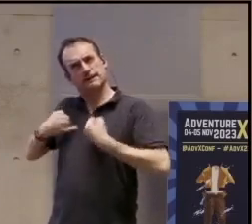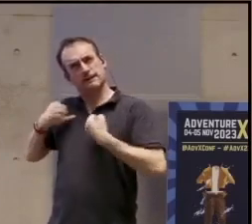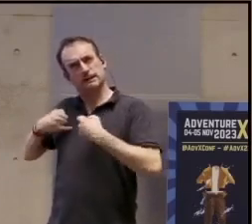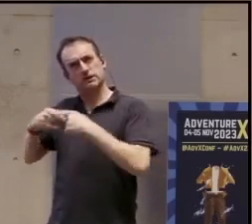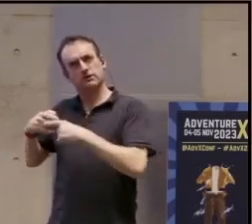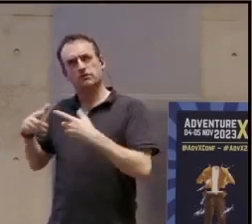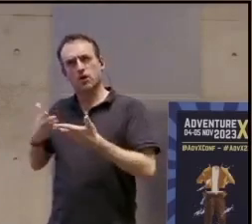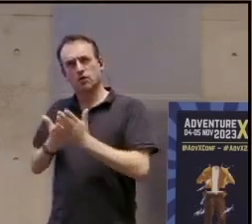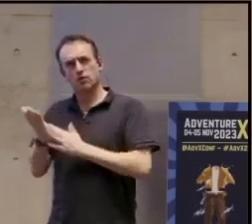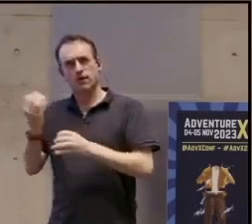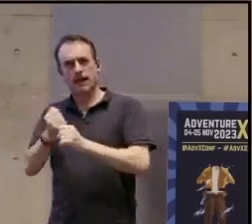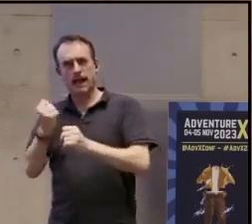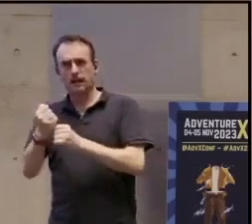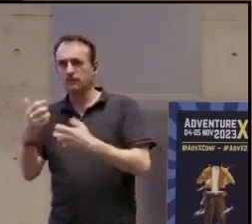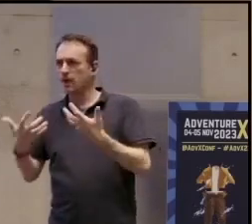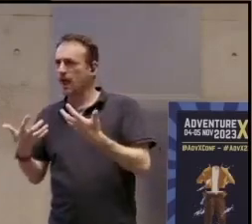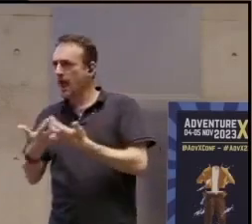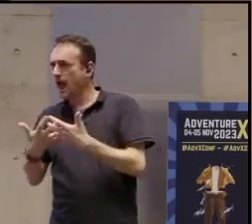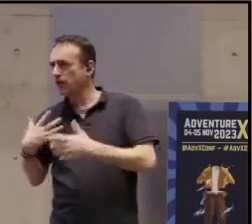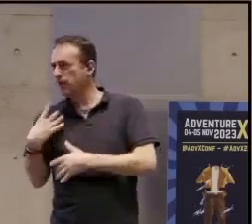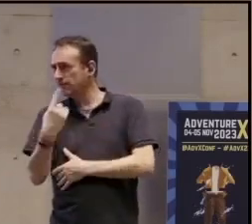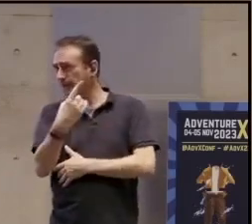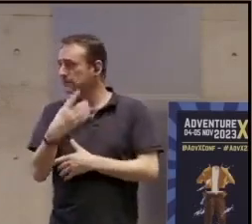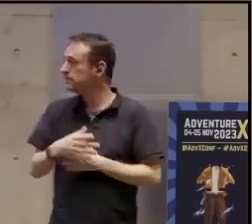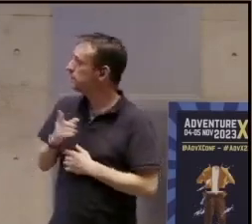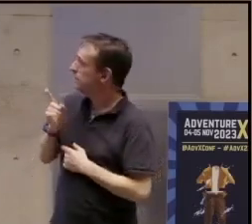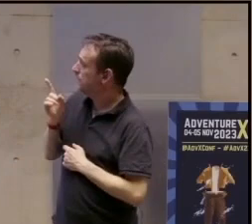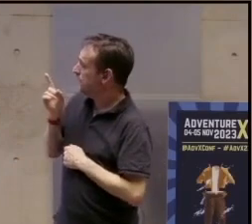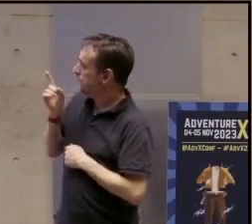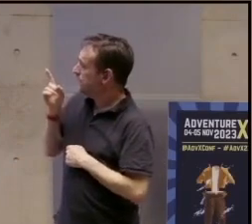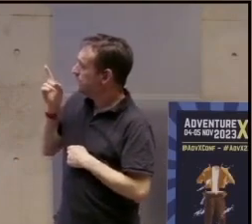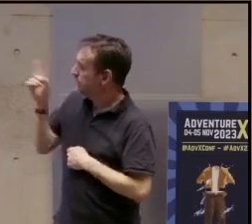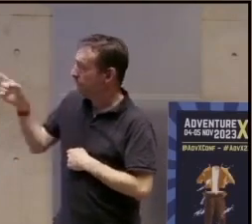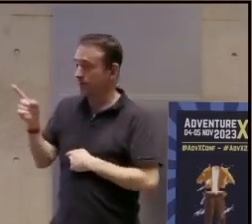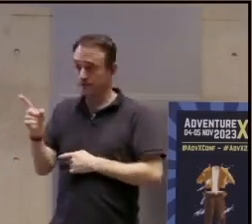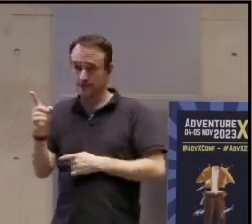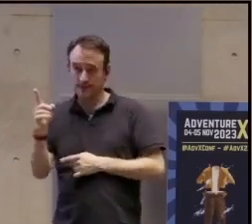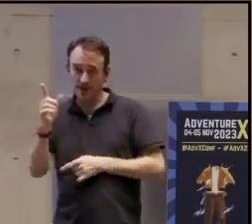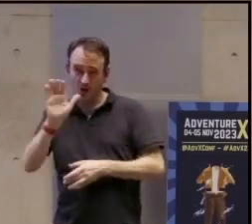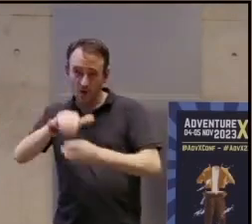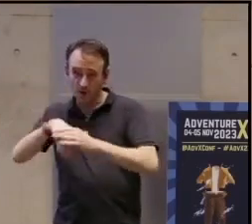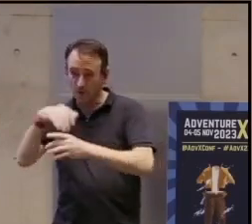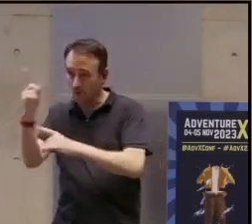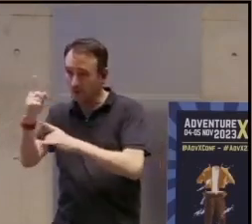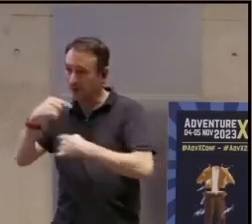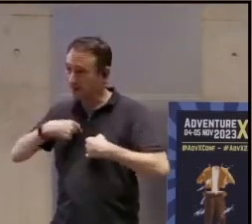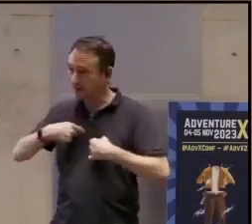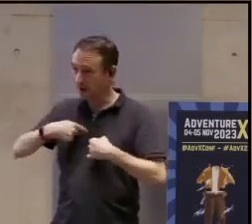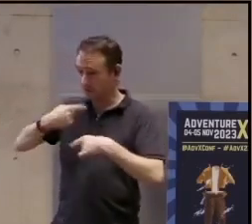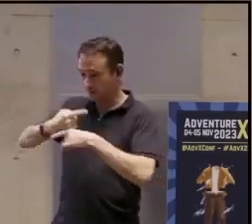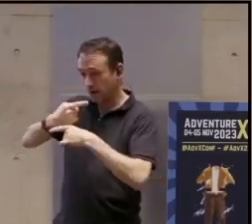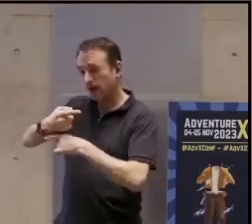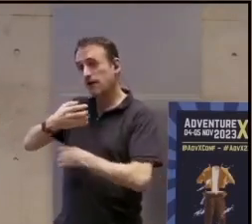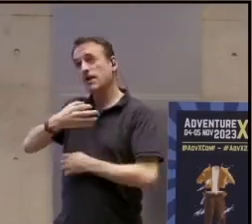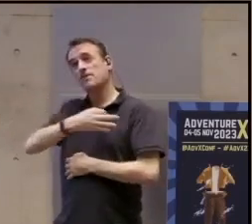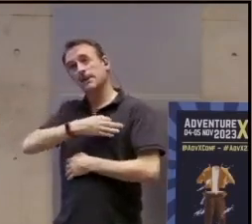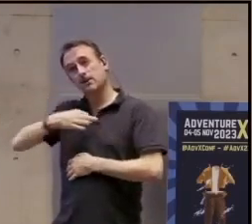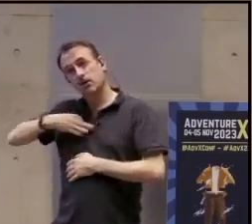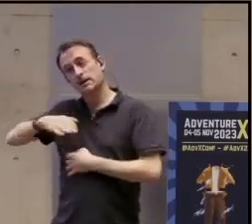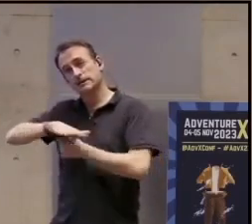games. As the title implies, a bit of a content warning, I will be talking about medical conditions, including